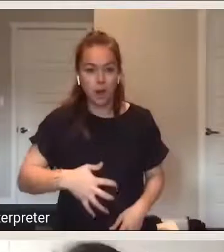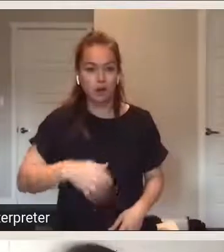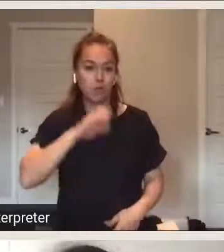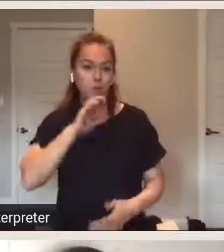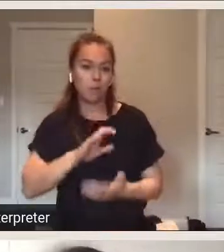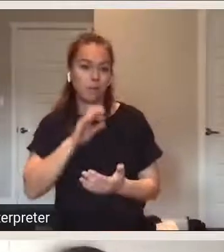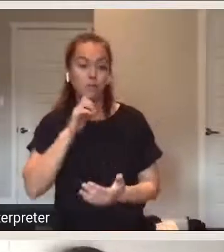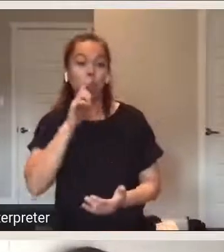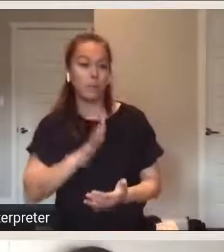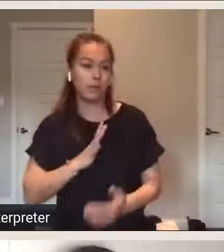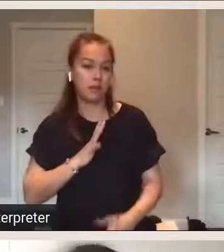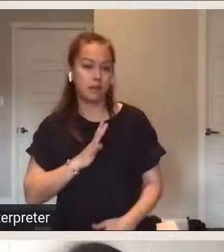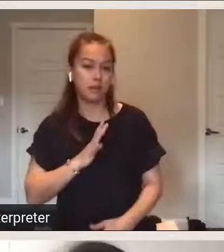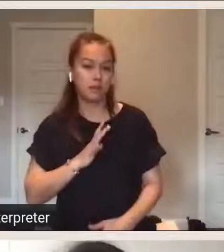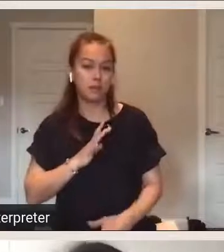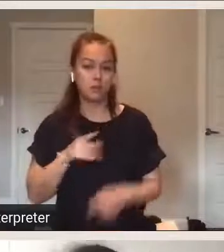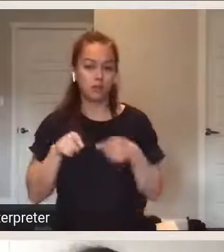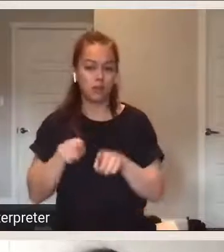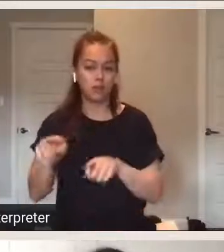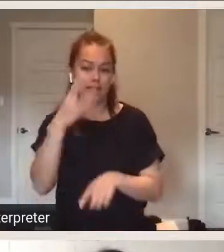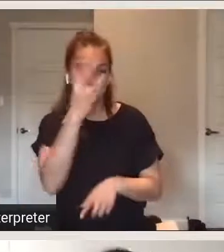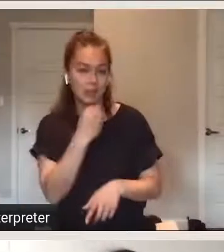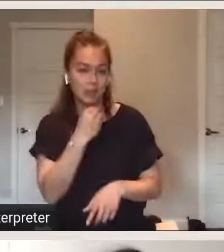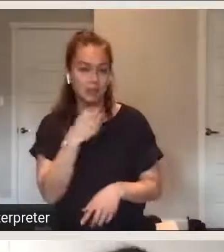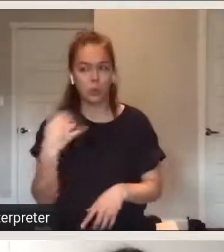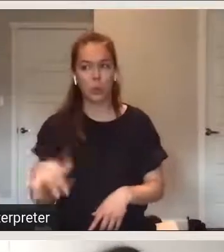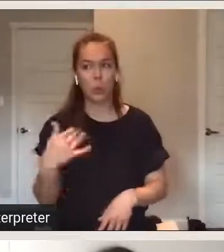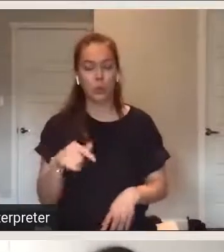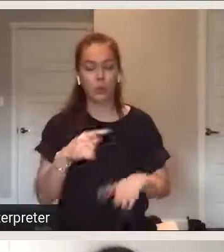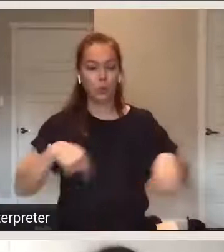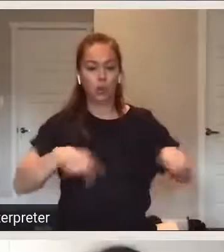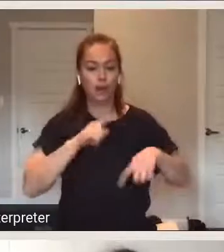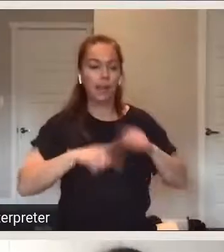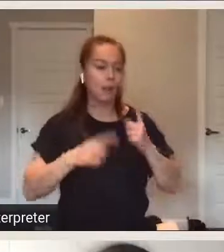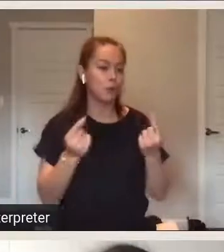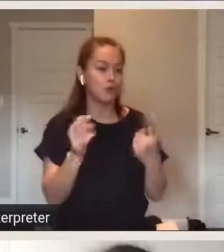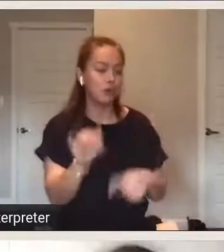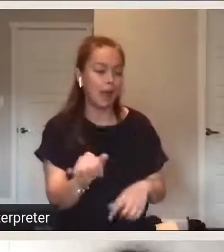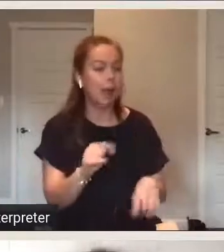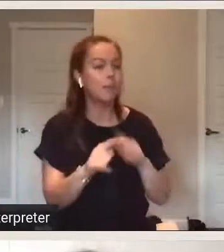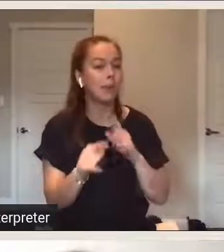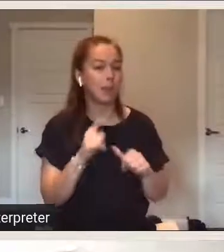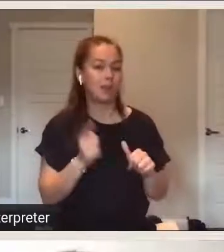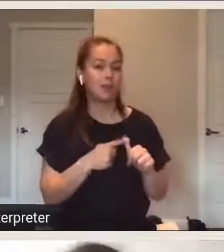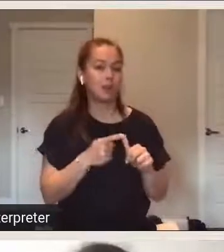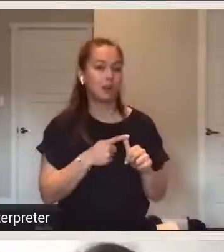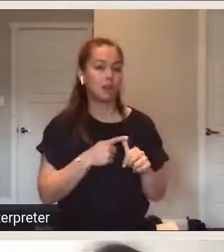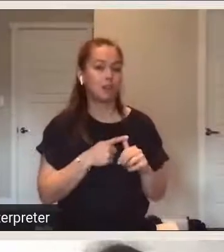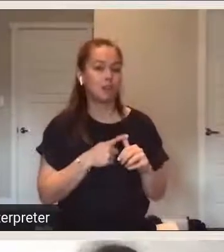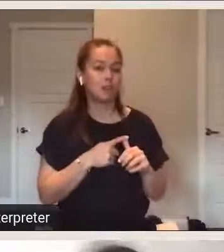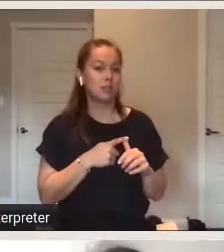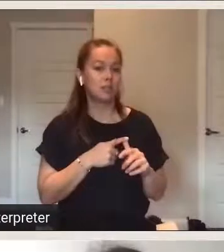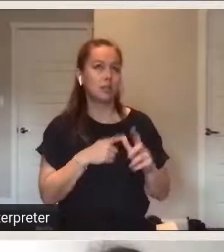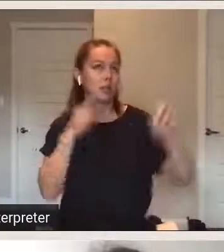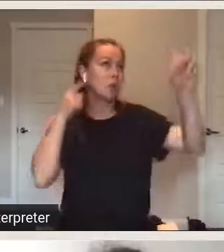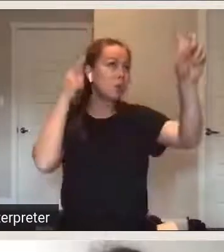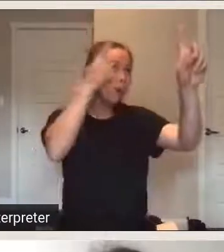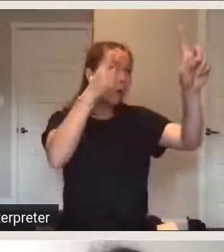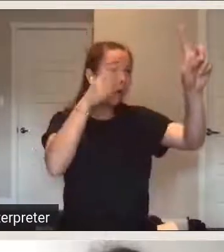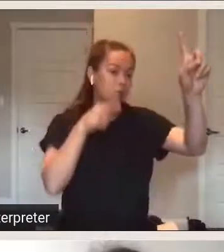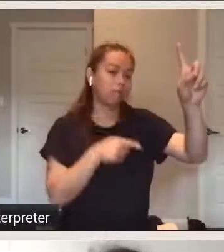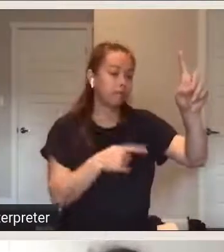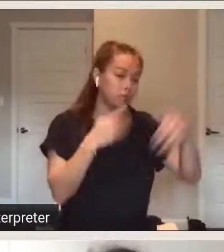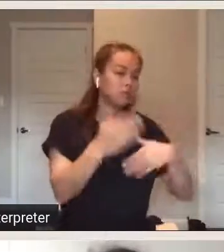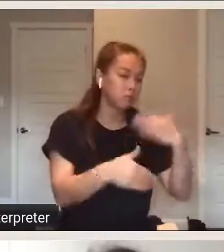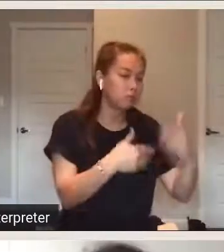we couldn't quite pull that off, but I think this was sort of the first step to getting to that level, if that ever comes to light. So